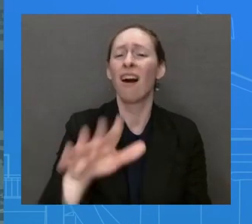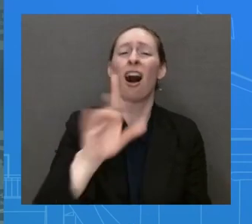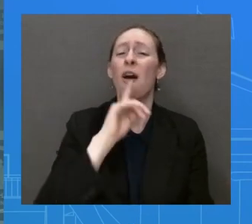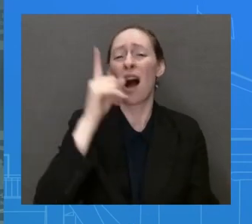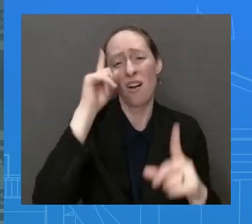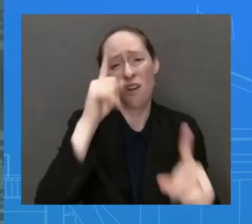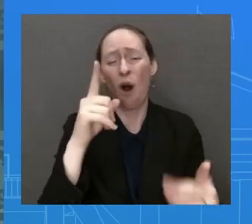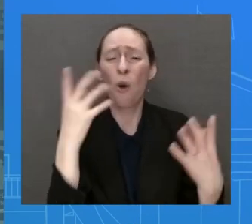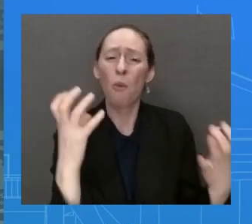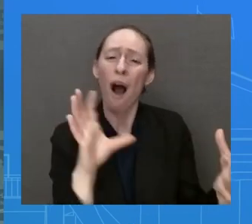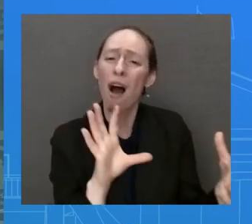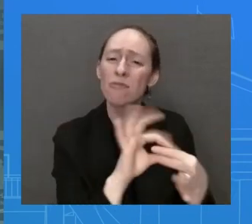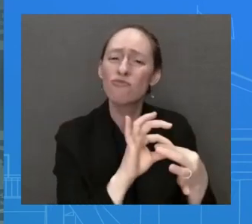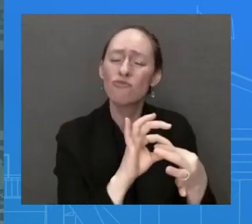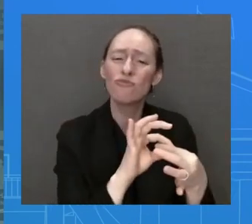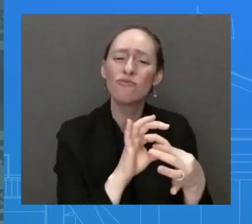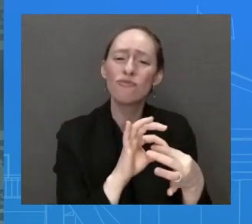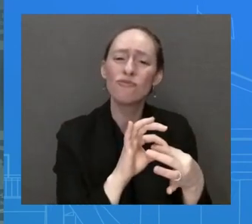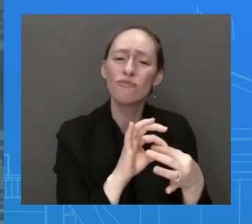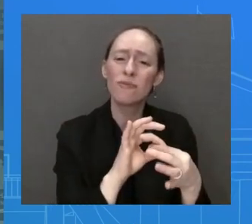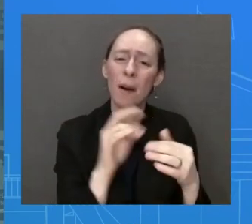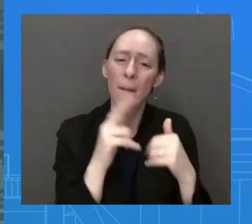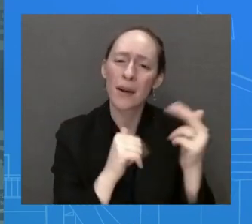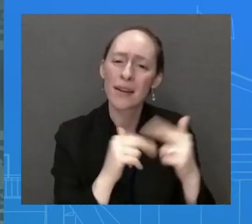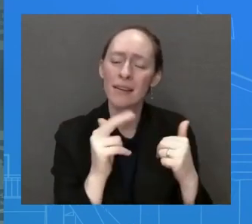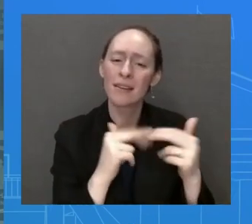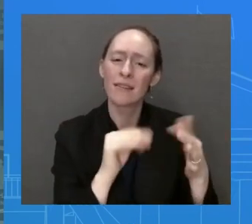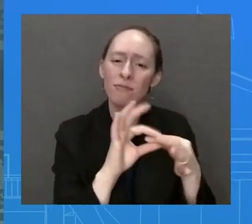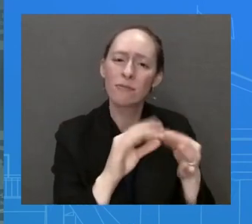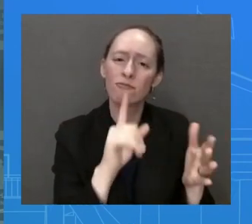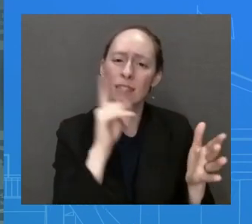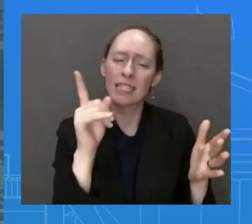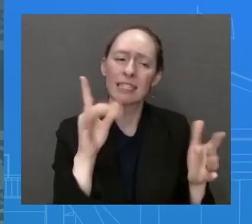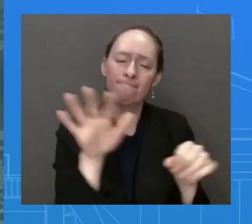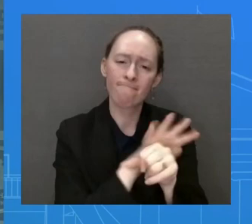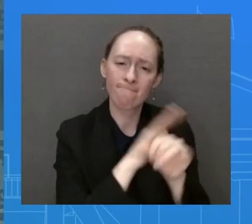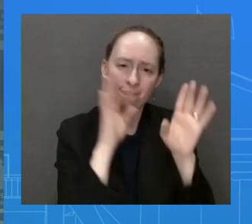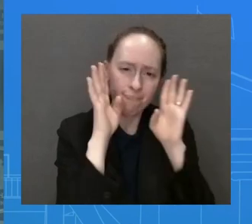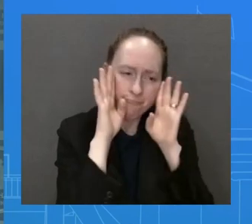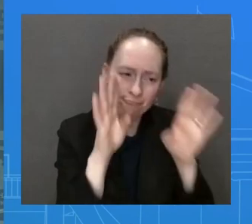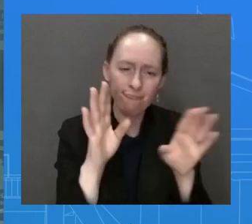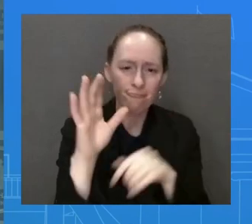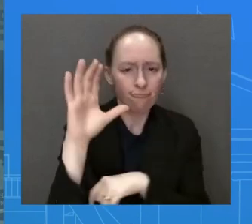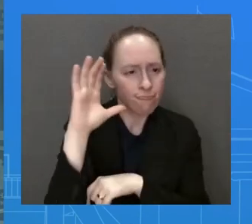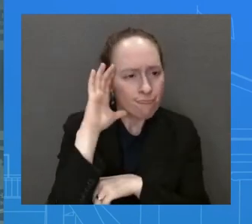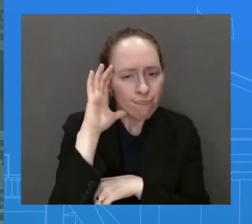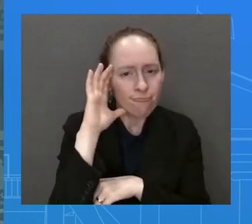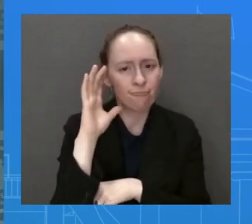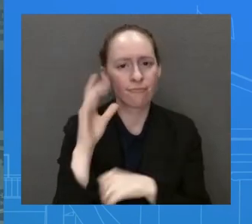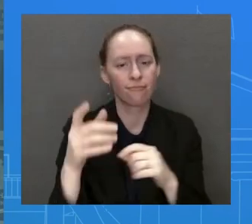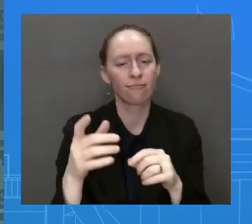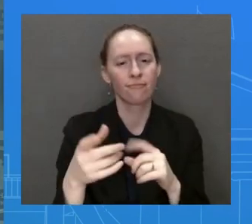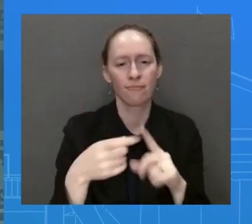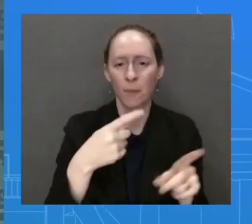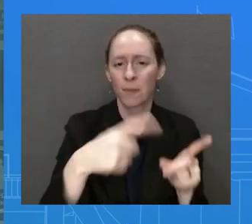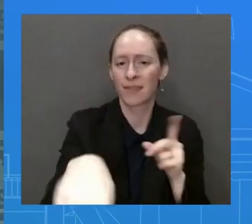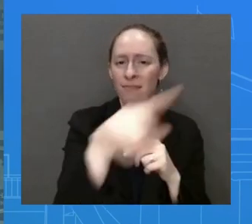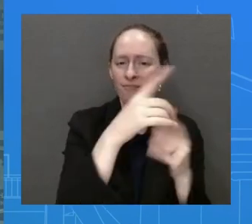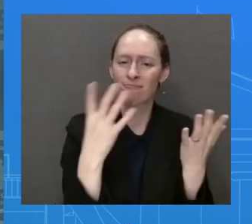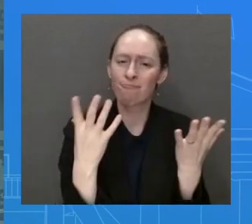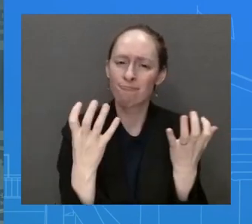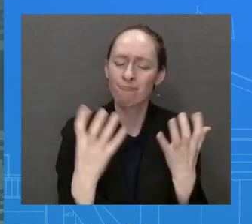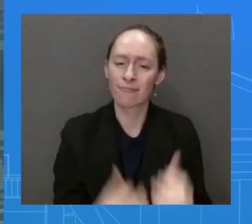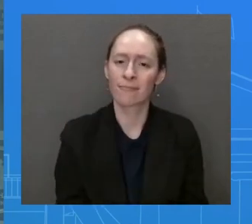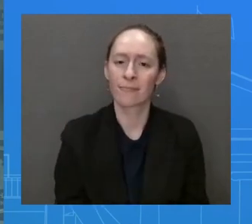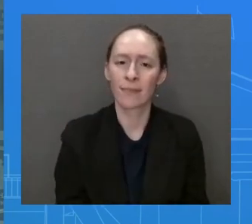elected official truly hears and understands the needs of people, and there's no better place than to do that than